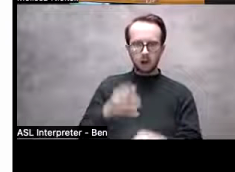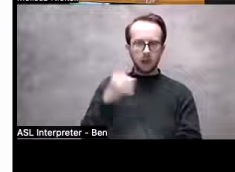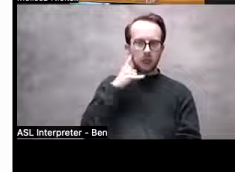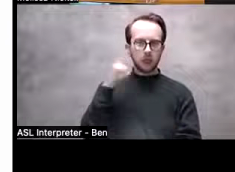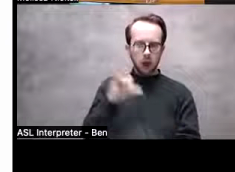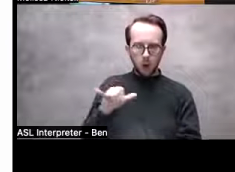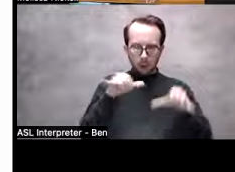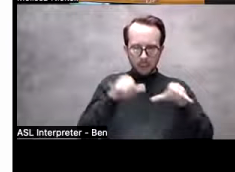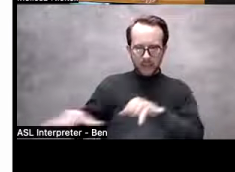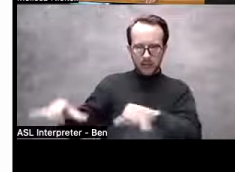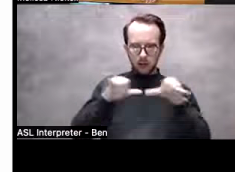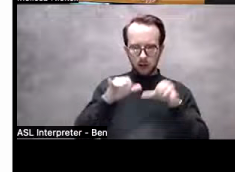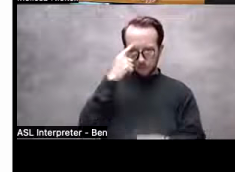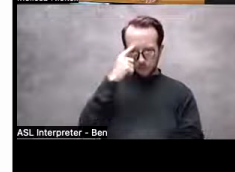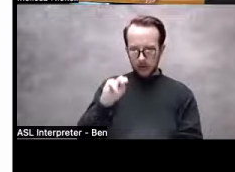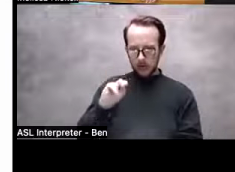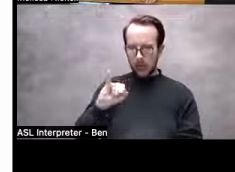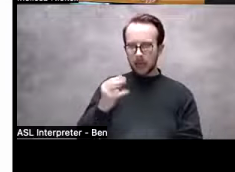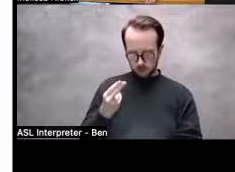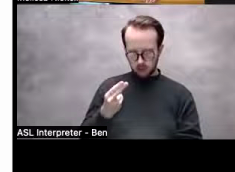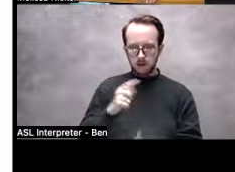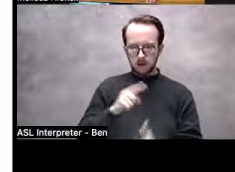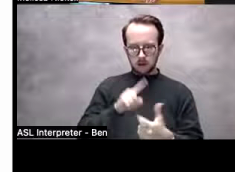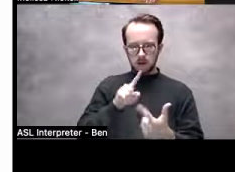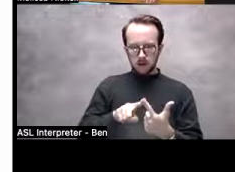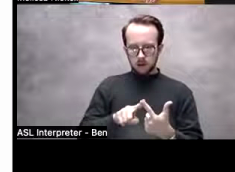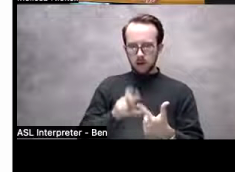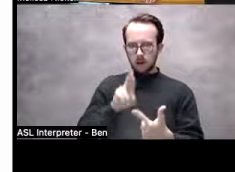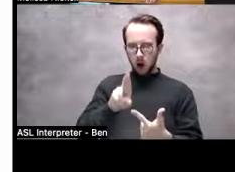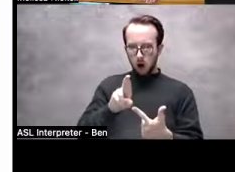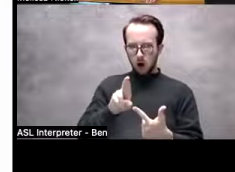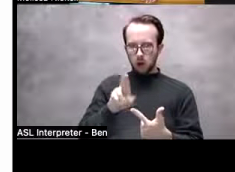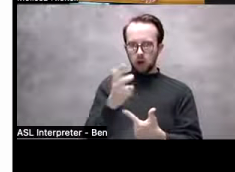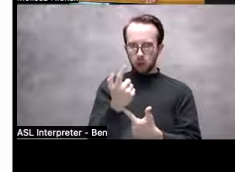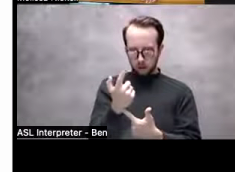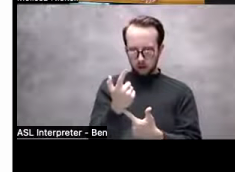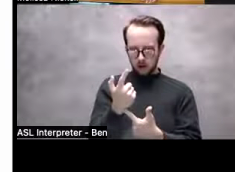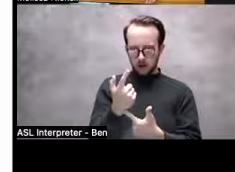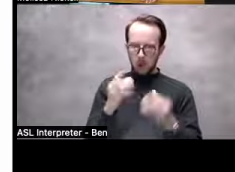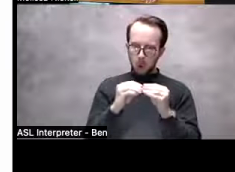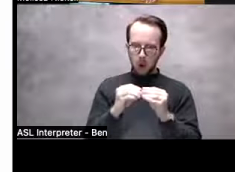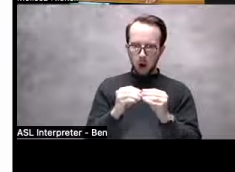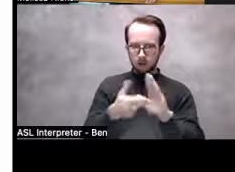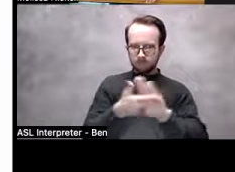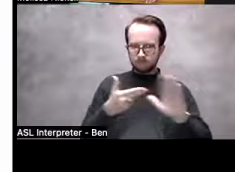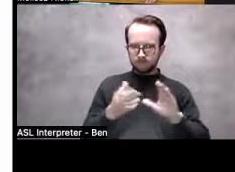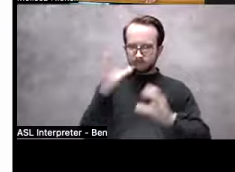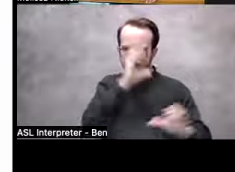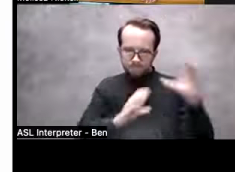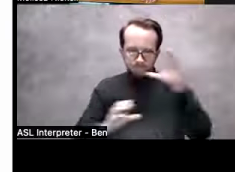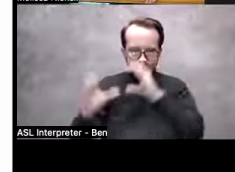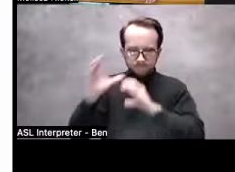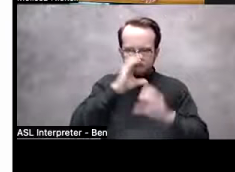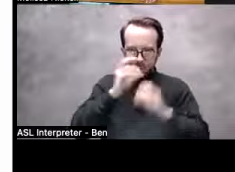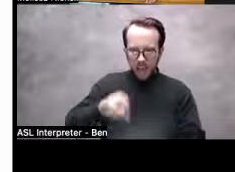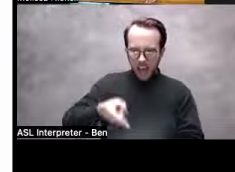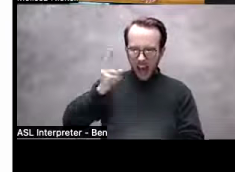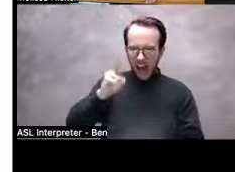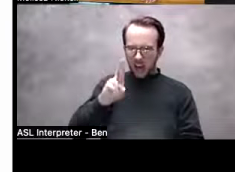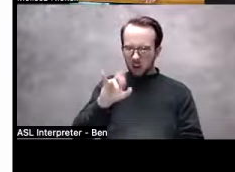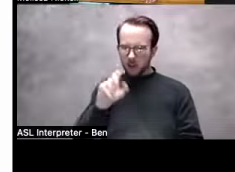funding. Then I'll talk a little bit about the R21s, which are more of an exploratory, high risk, high reward